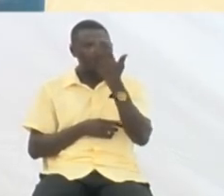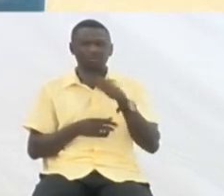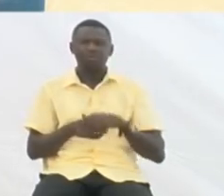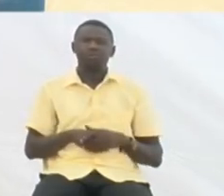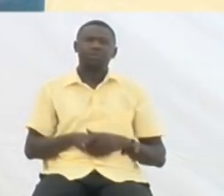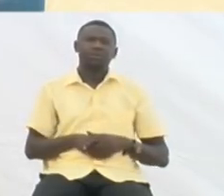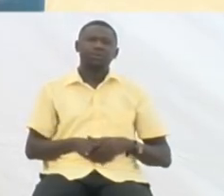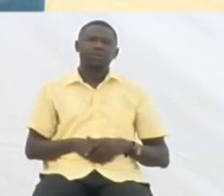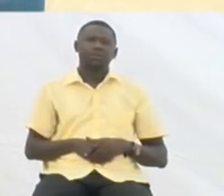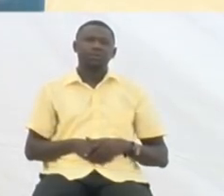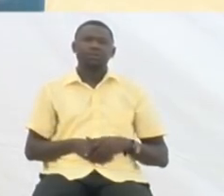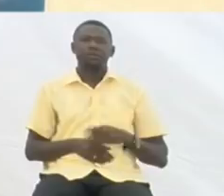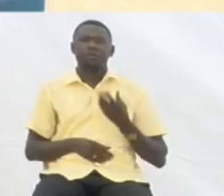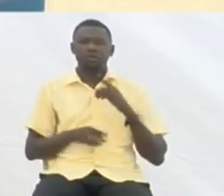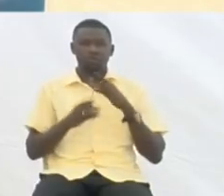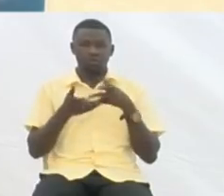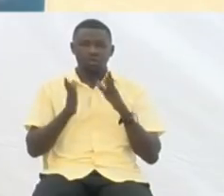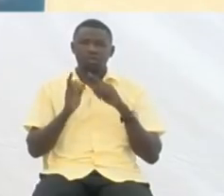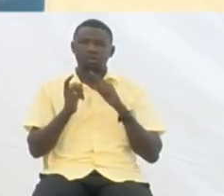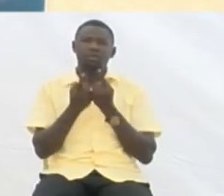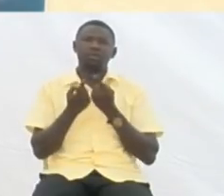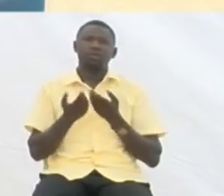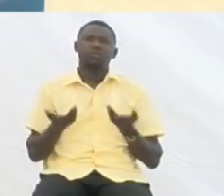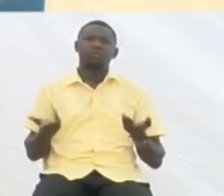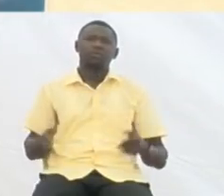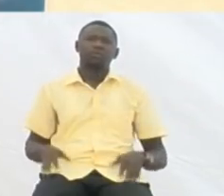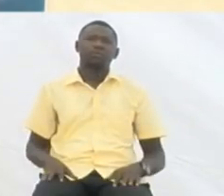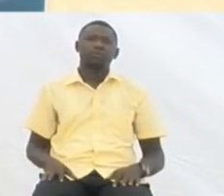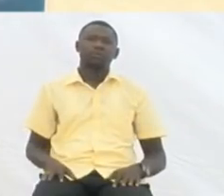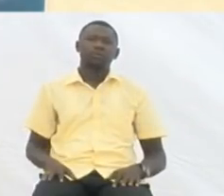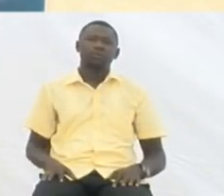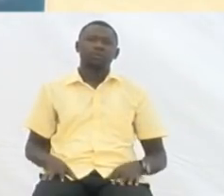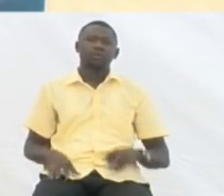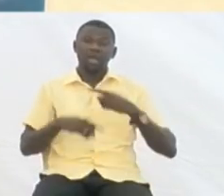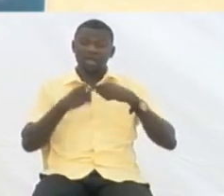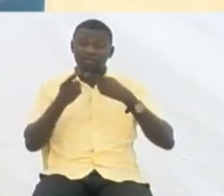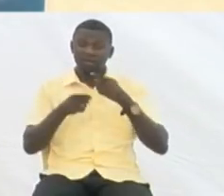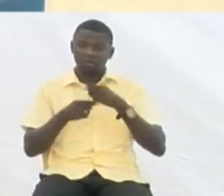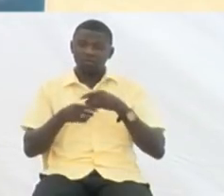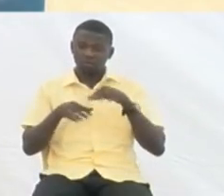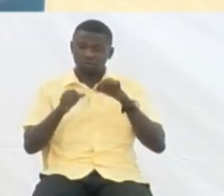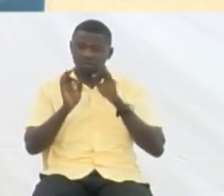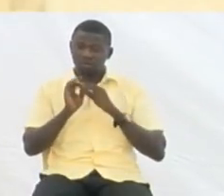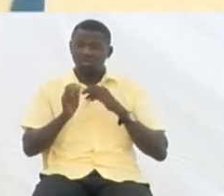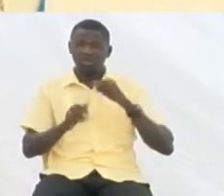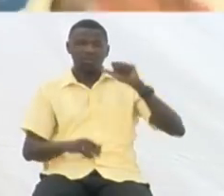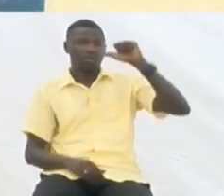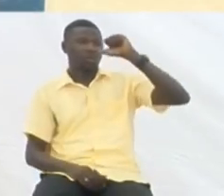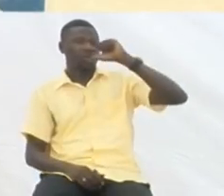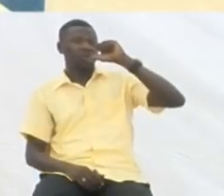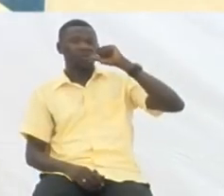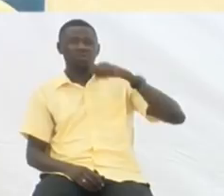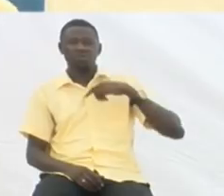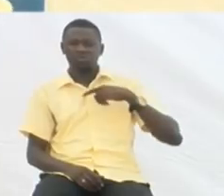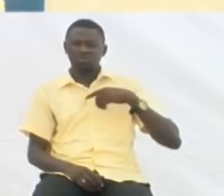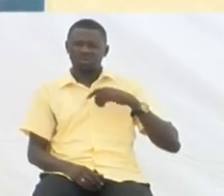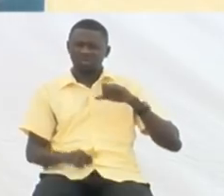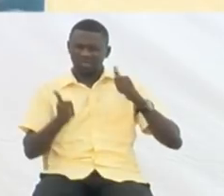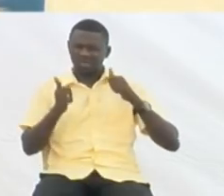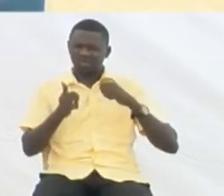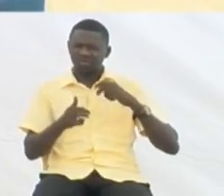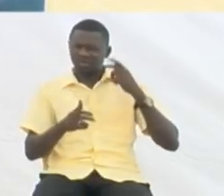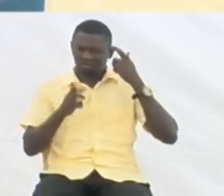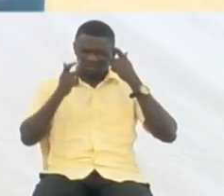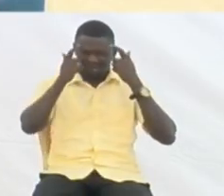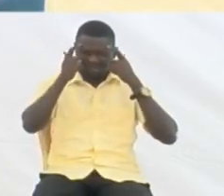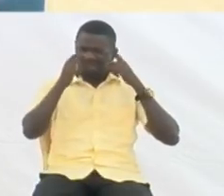blurred. That's where things are. But after you took the concoction, did you begin to experience any difficulties? I know there